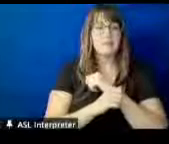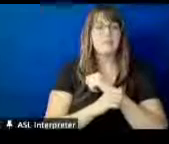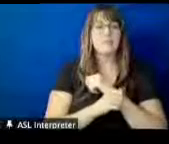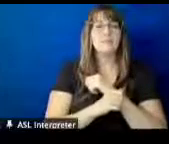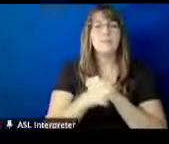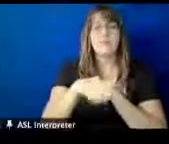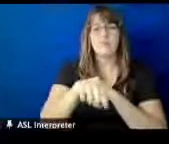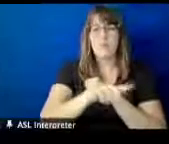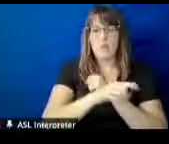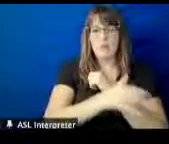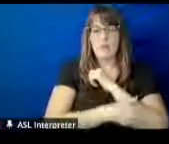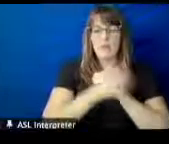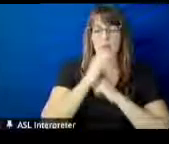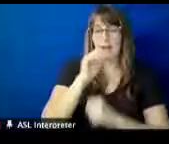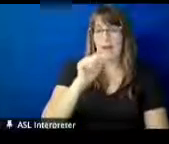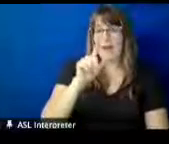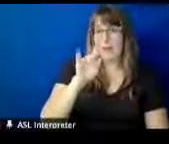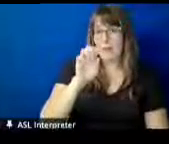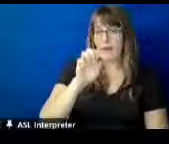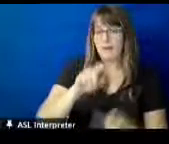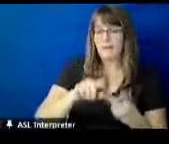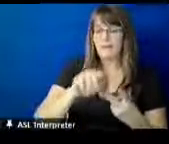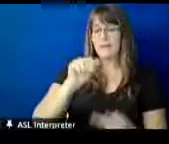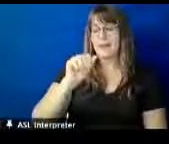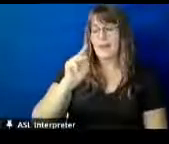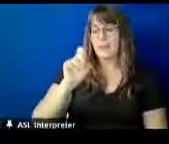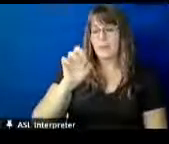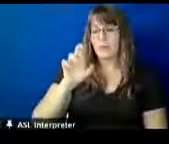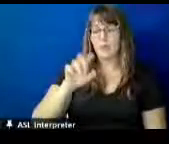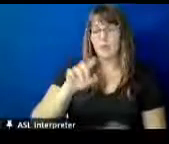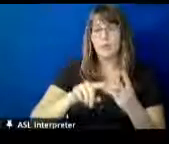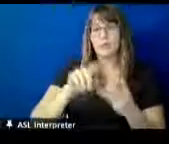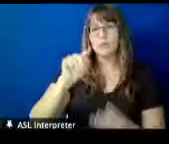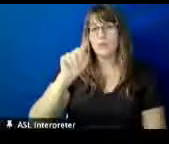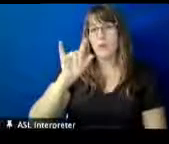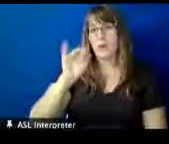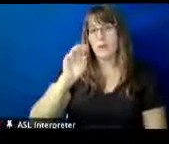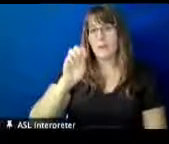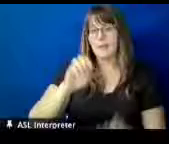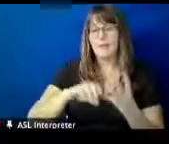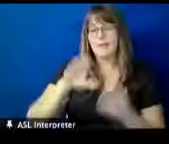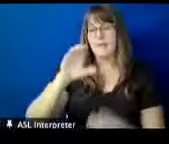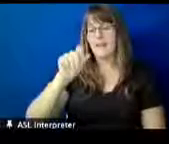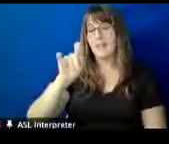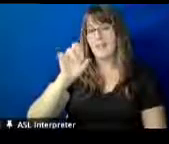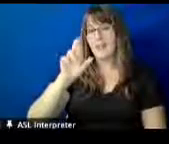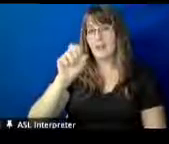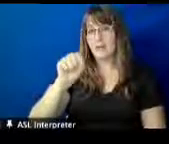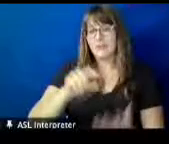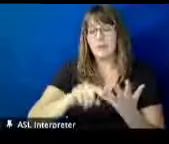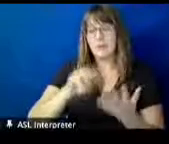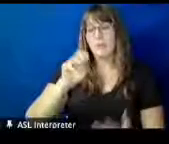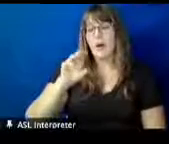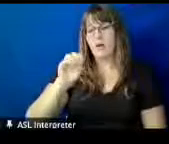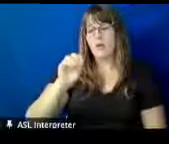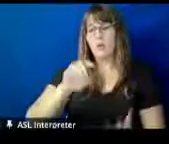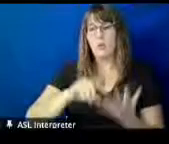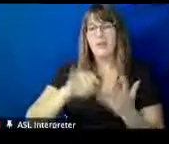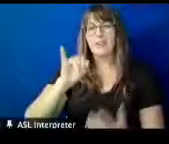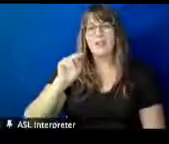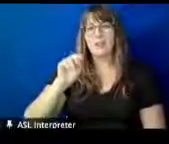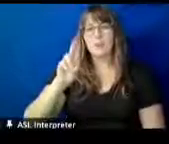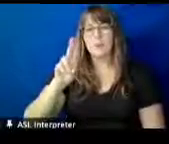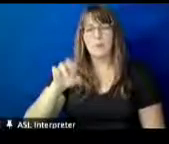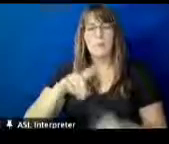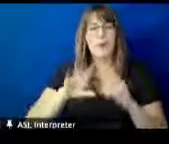those in Alpine, Amador, Calaveras, Tuolumne, Mariposa, Mono, and Inyo counties, but all